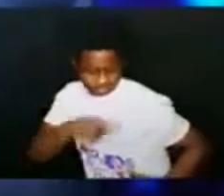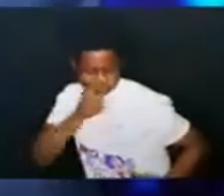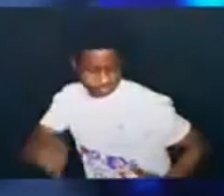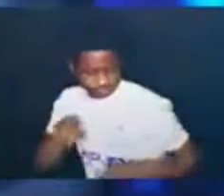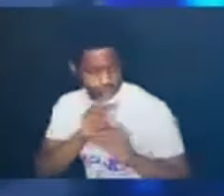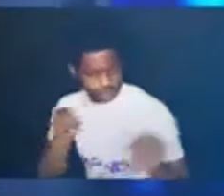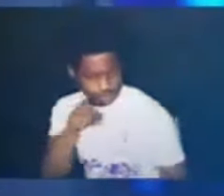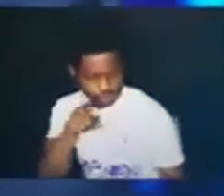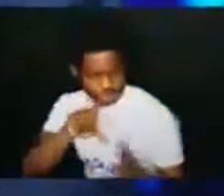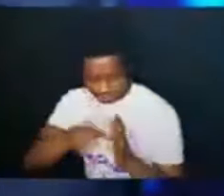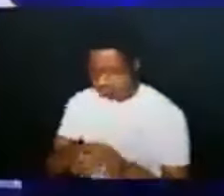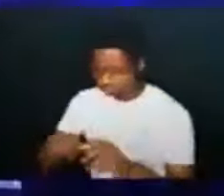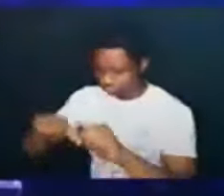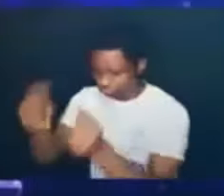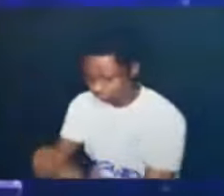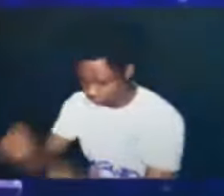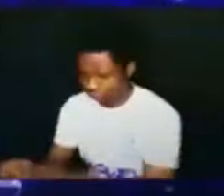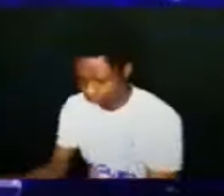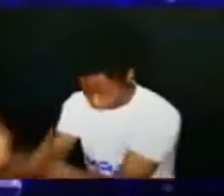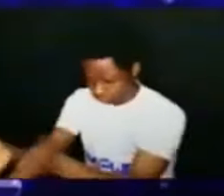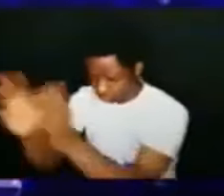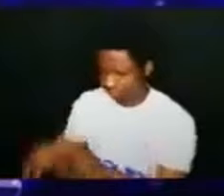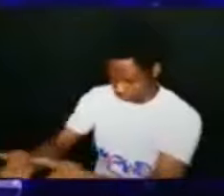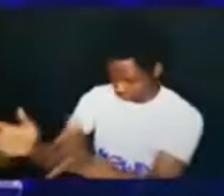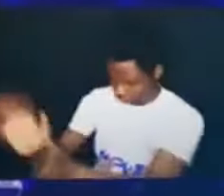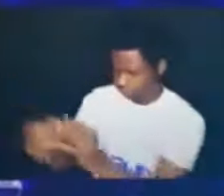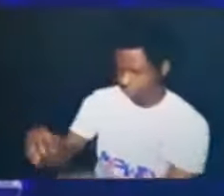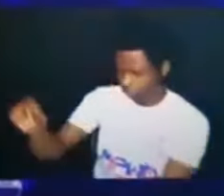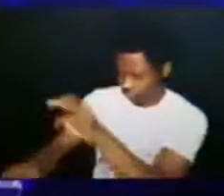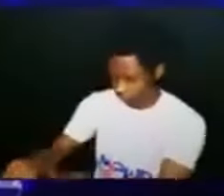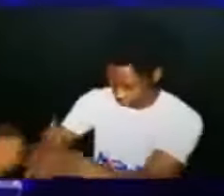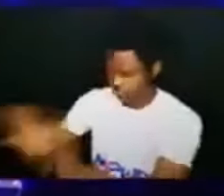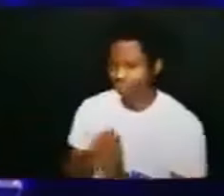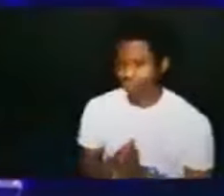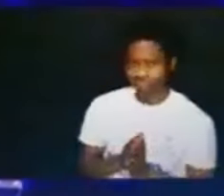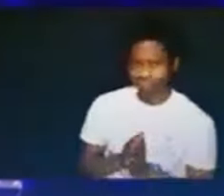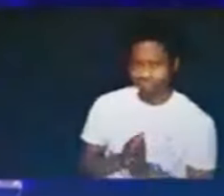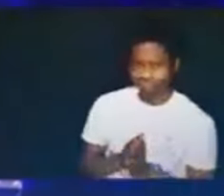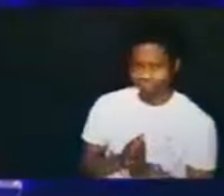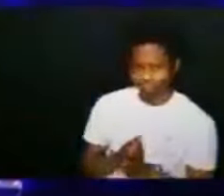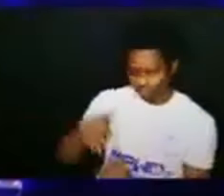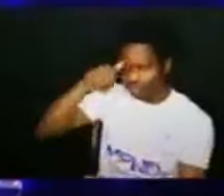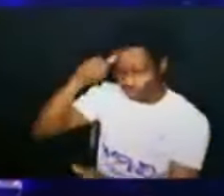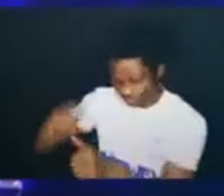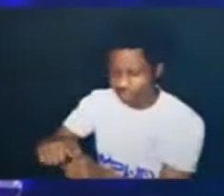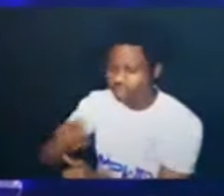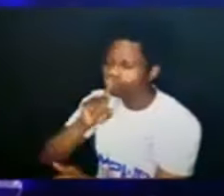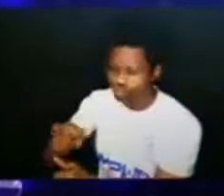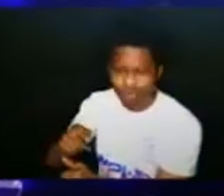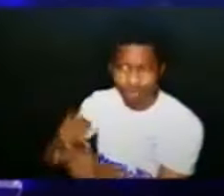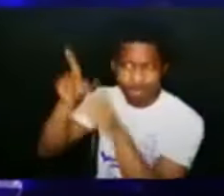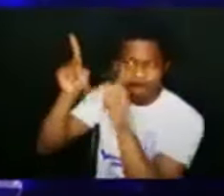ahead anya, koso, with your offering. Koma, waye ye die no. You will remember obe kai die, that this person